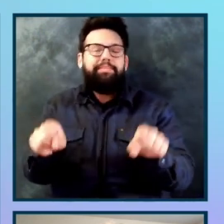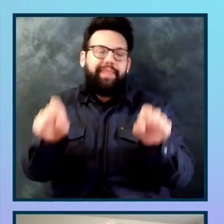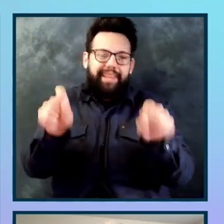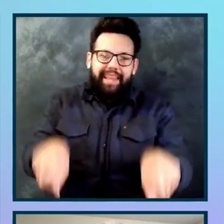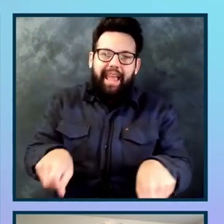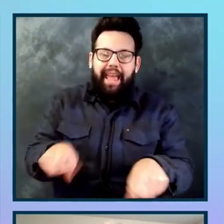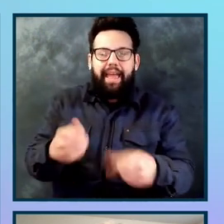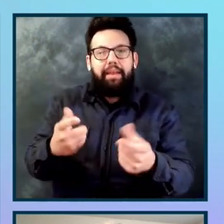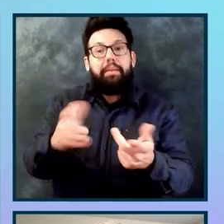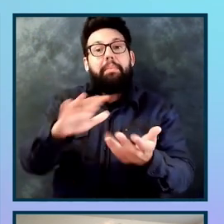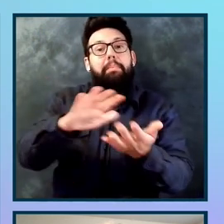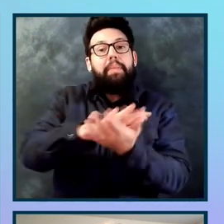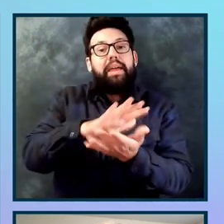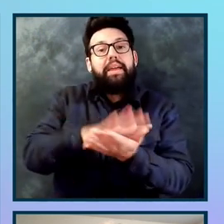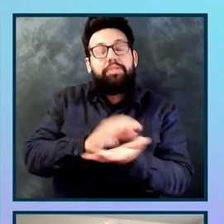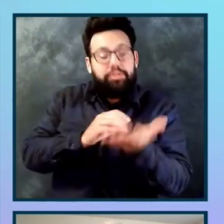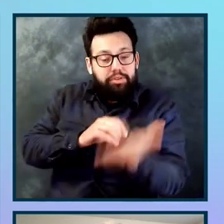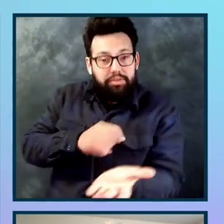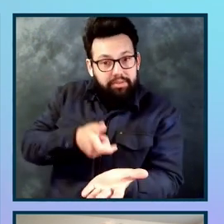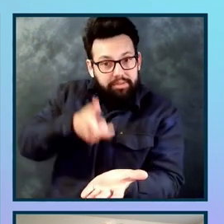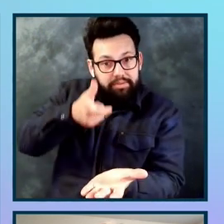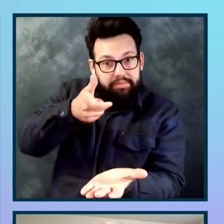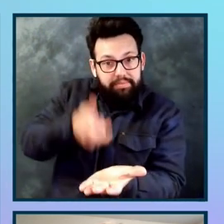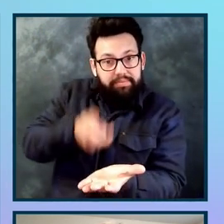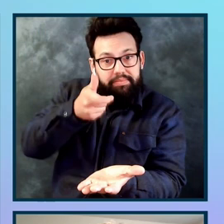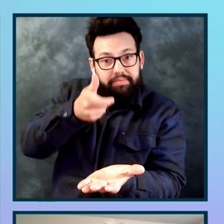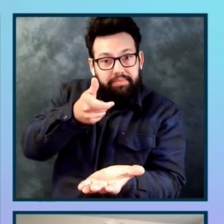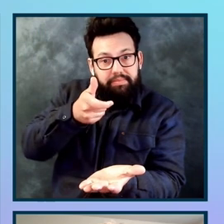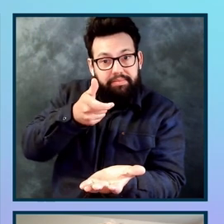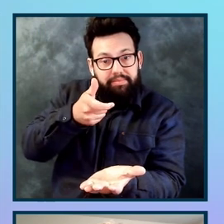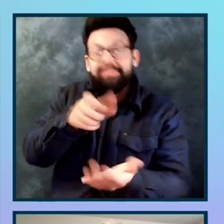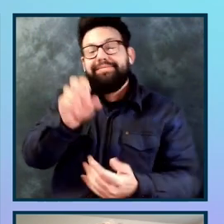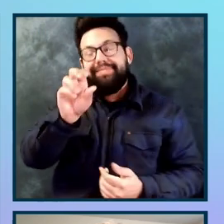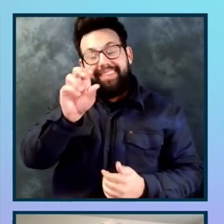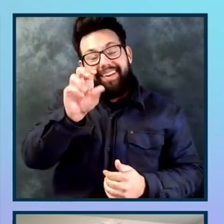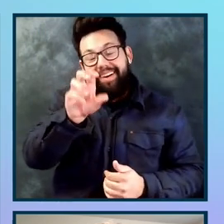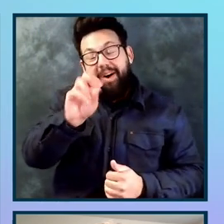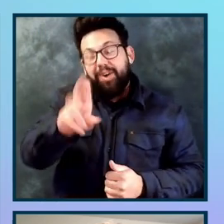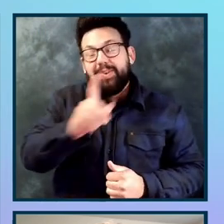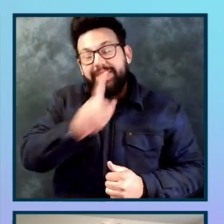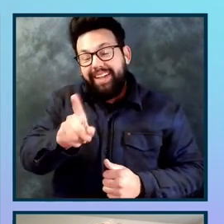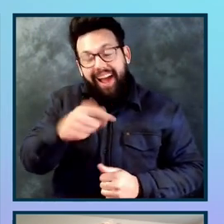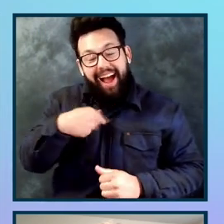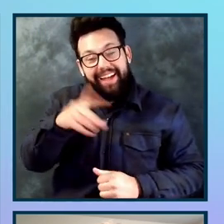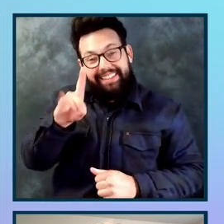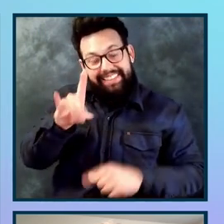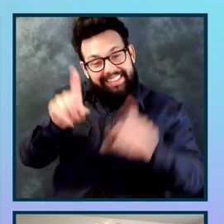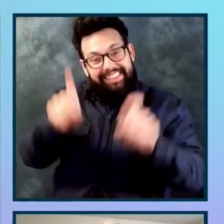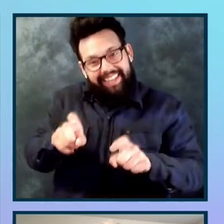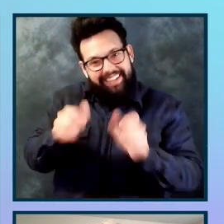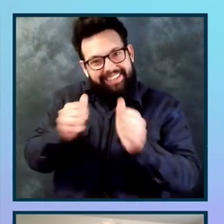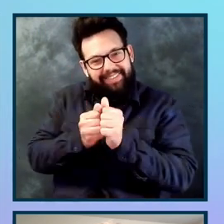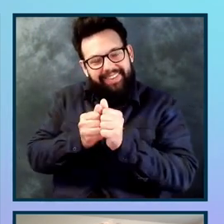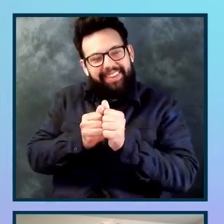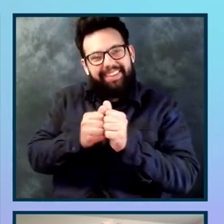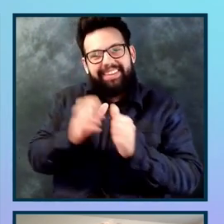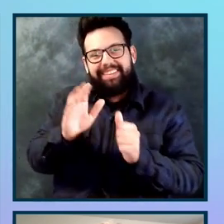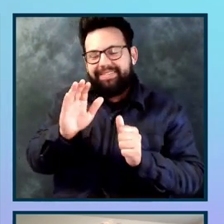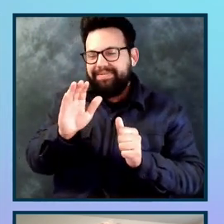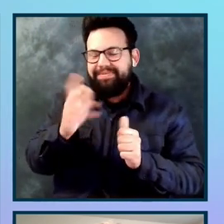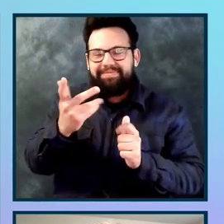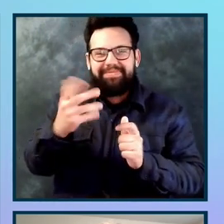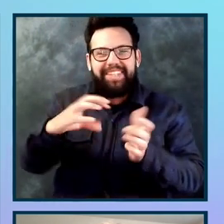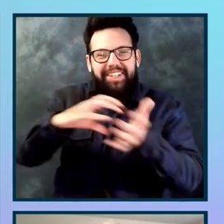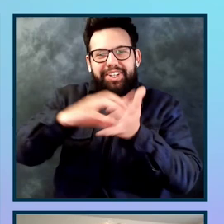a page or a fortune cookie. Yes, I tried this with a fortune cookie and it worked. And then the AI on the device